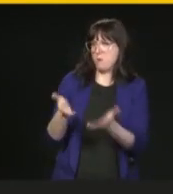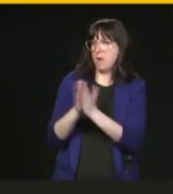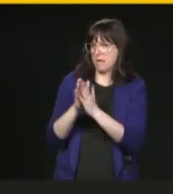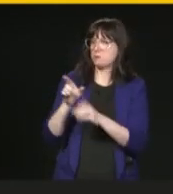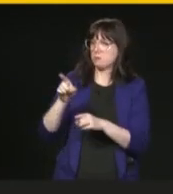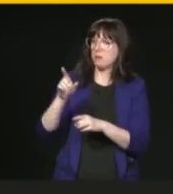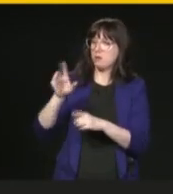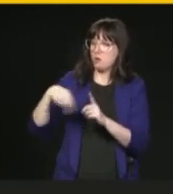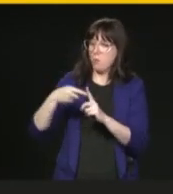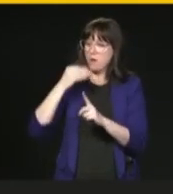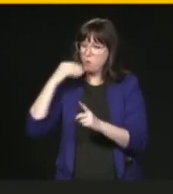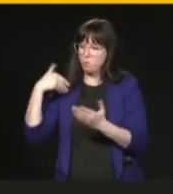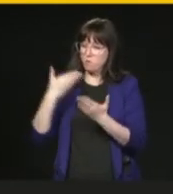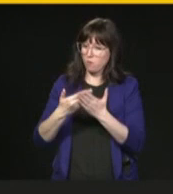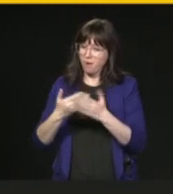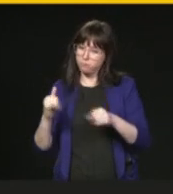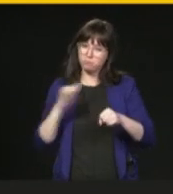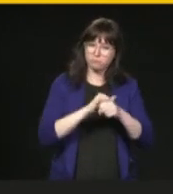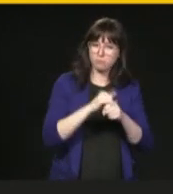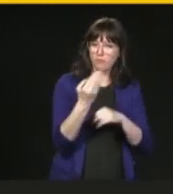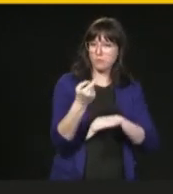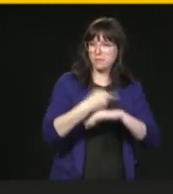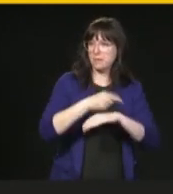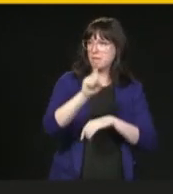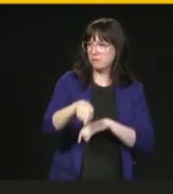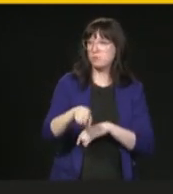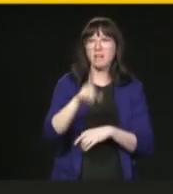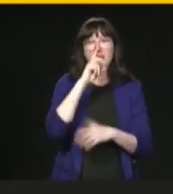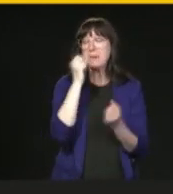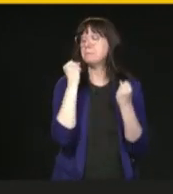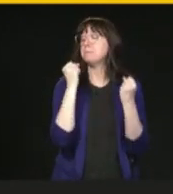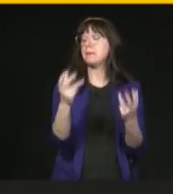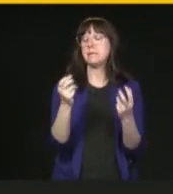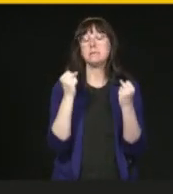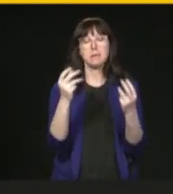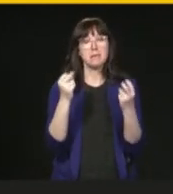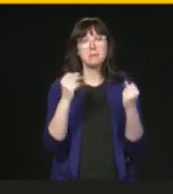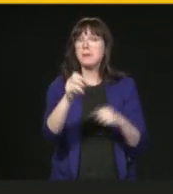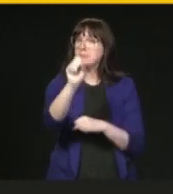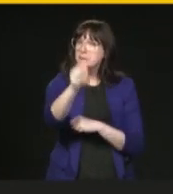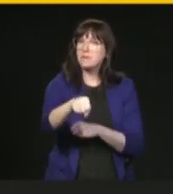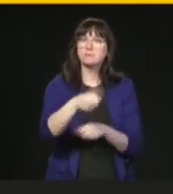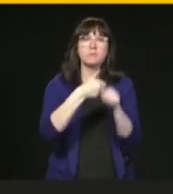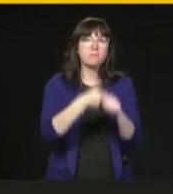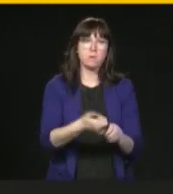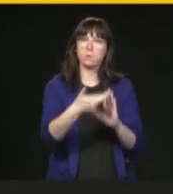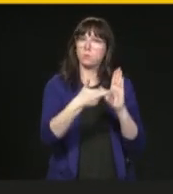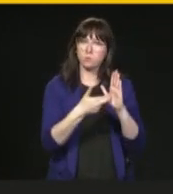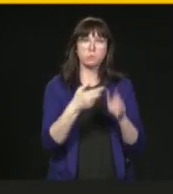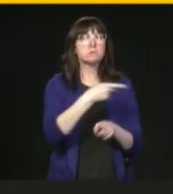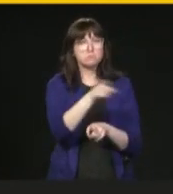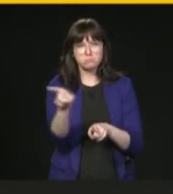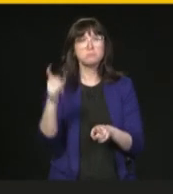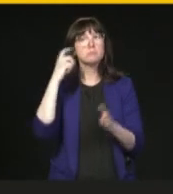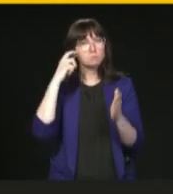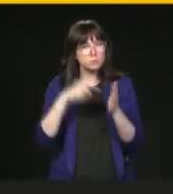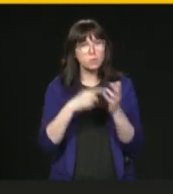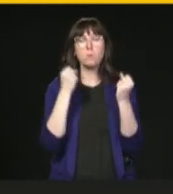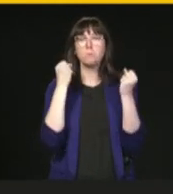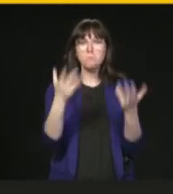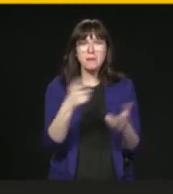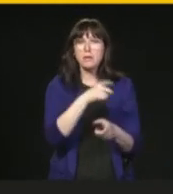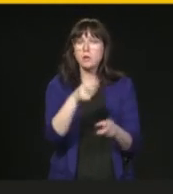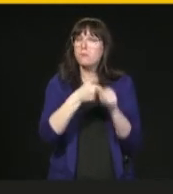to self-isolate for 14 days. And many, many, many of them did. Canadians have been following